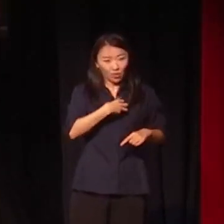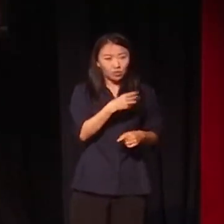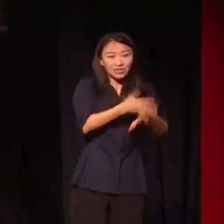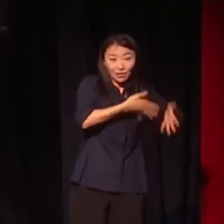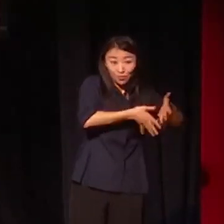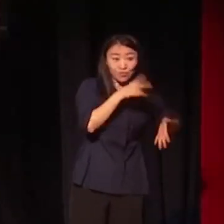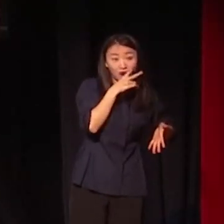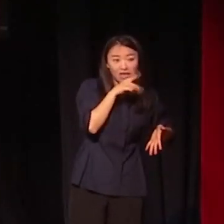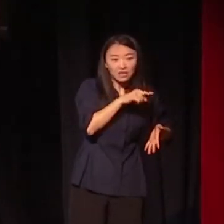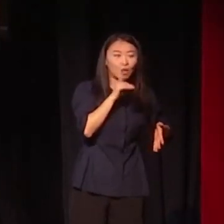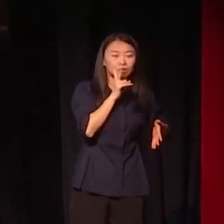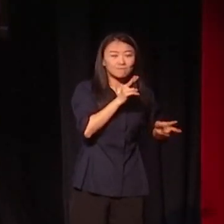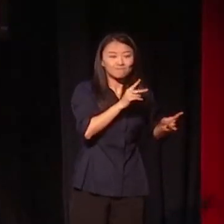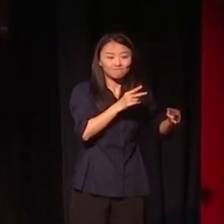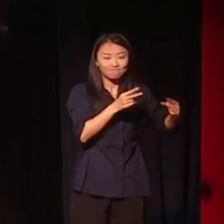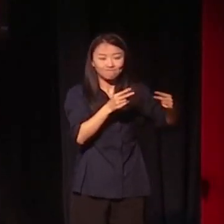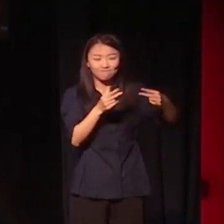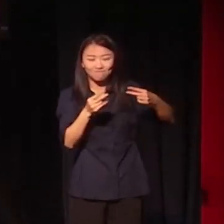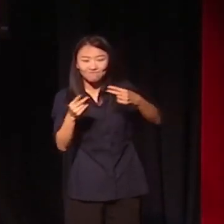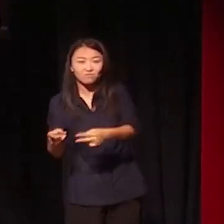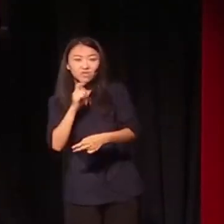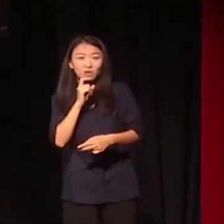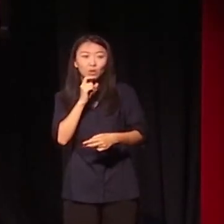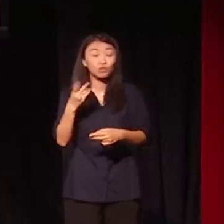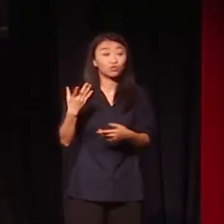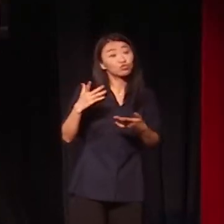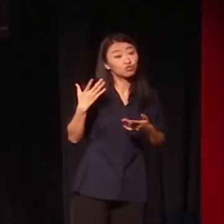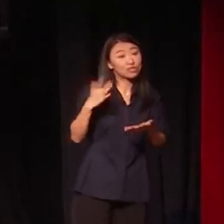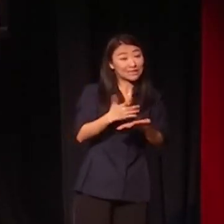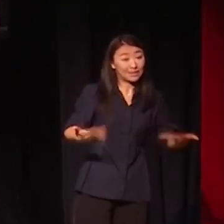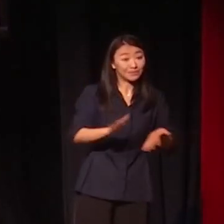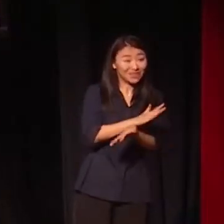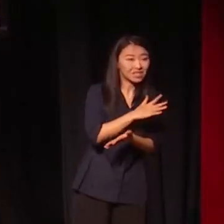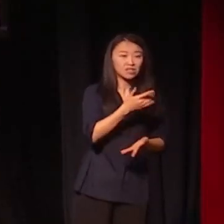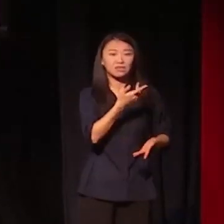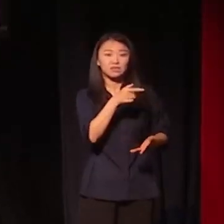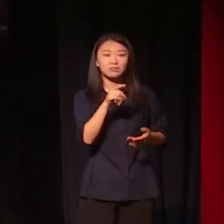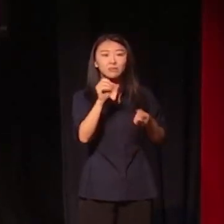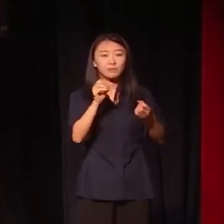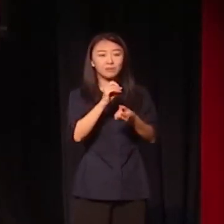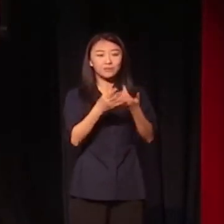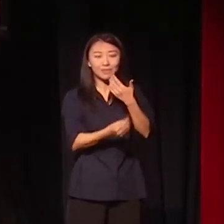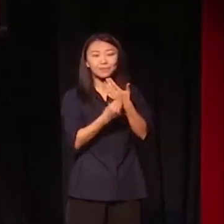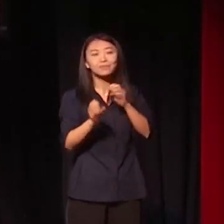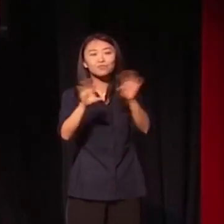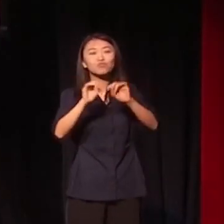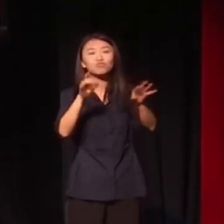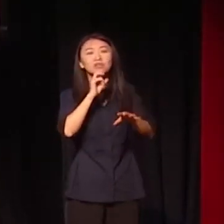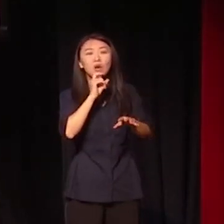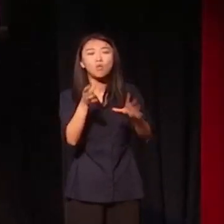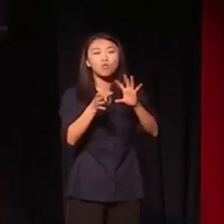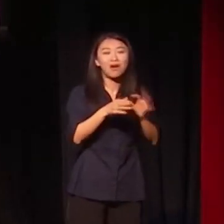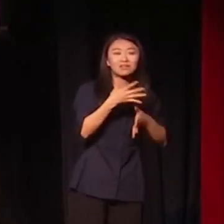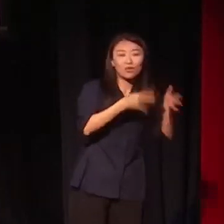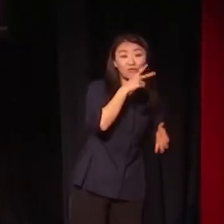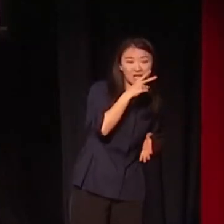We're seeing, this is a volume just published earlier this year, which actually documents international perspectives on sign language interpreter and